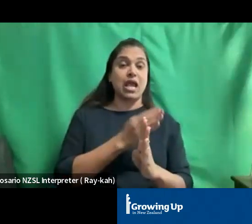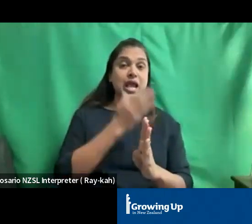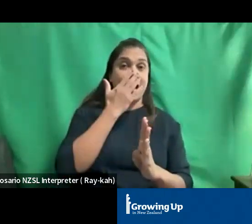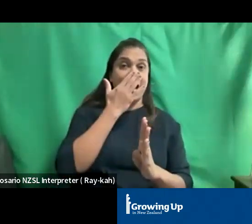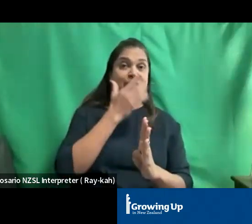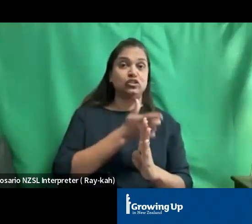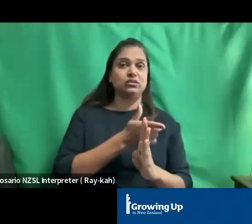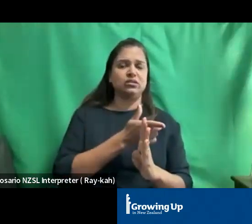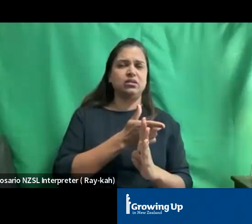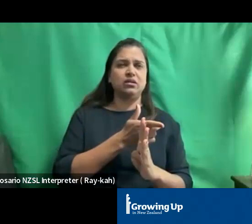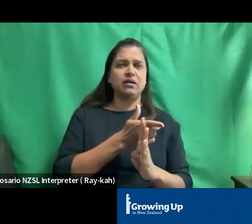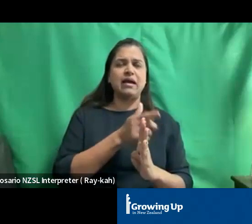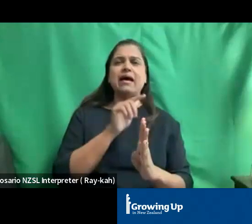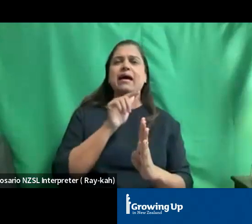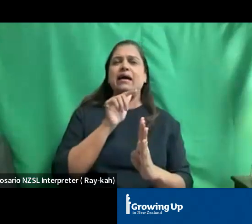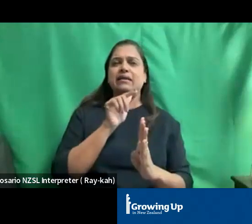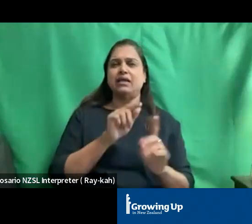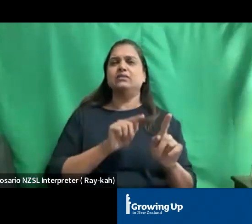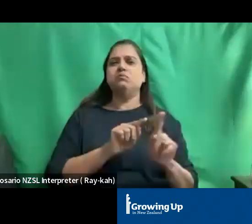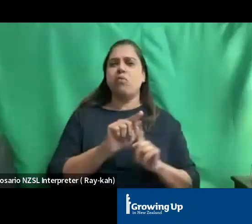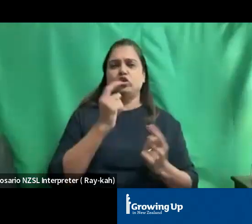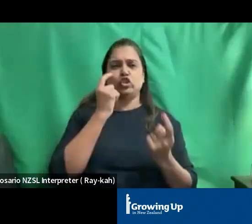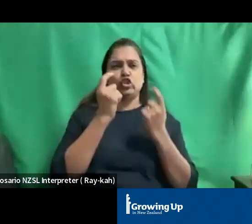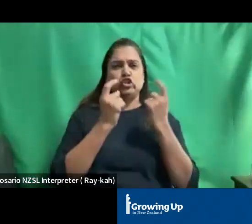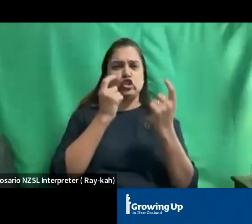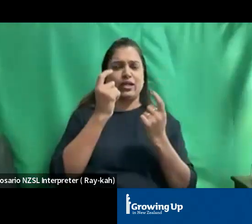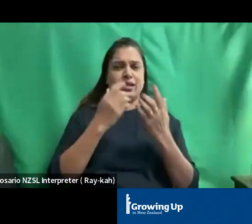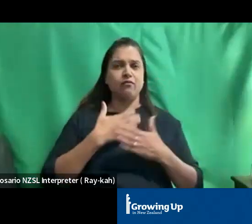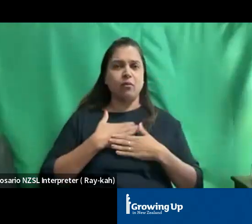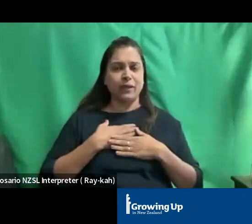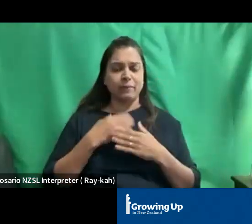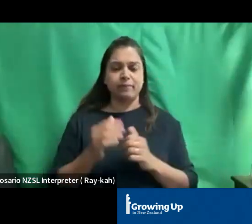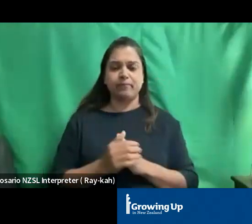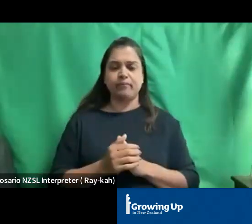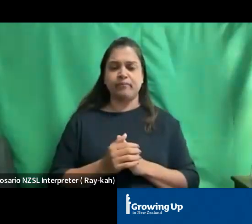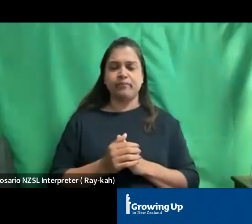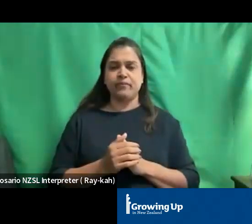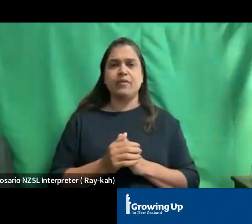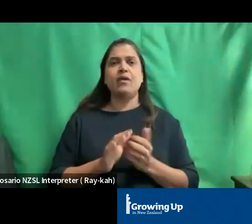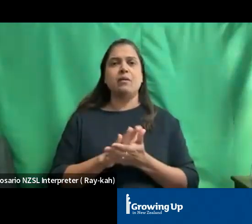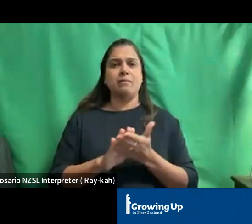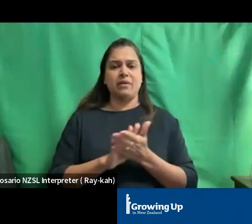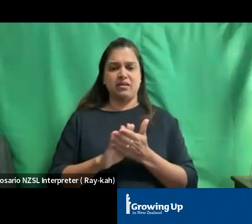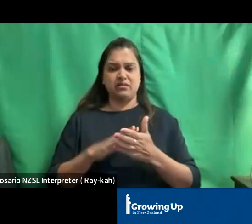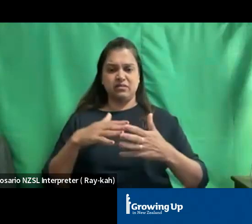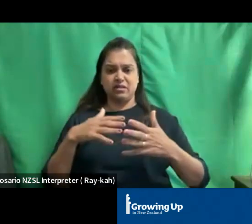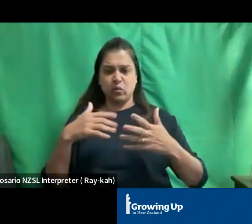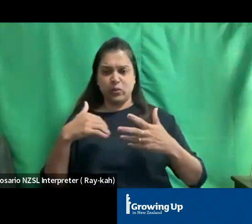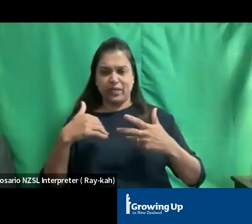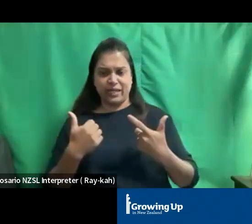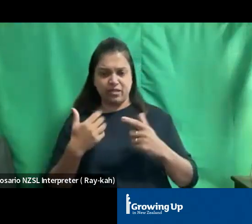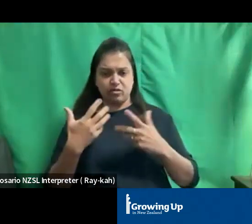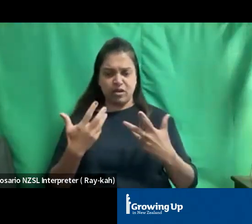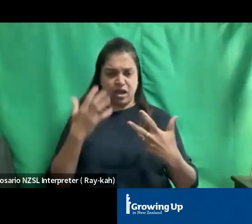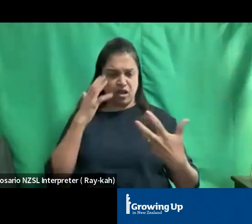think that's the thing that is most concerning, and it really has to then change our shift in how we approach that, in thinking about how